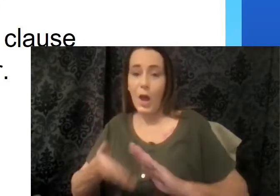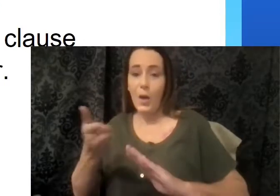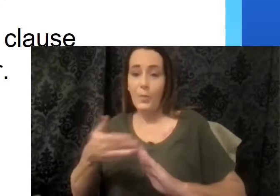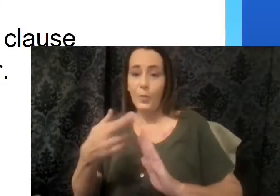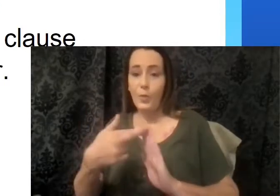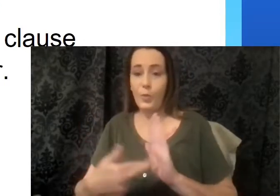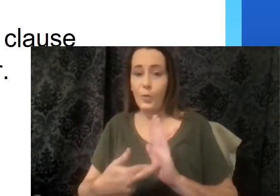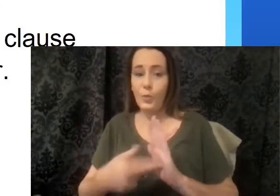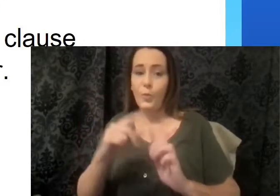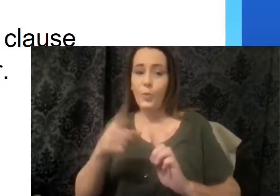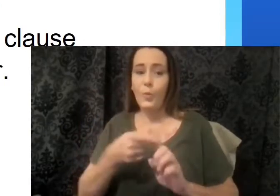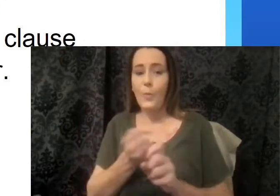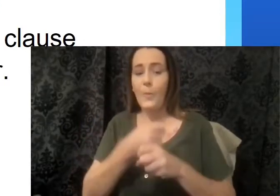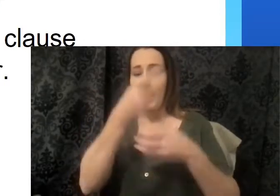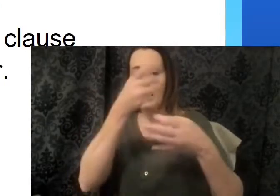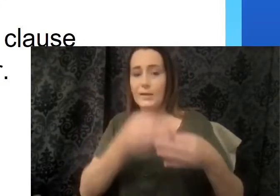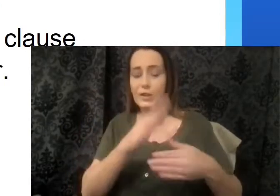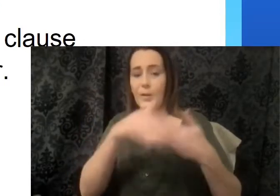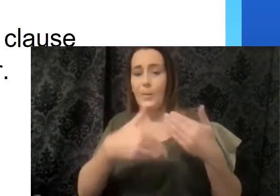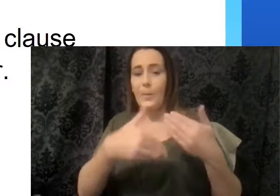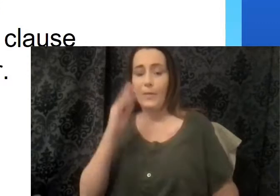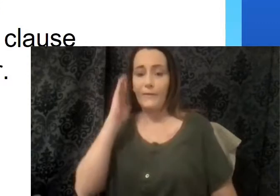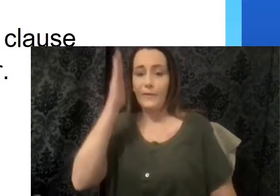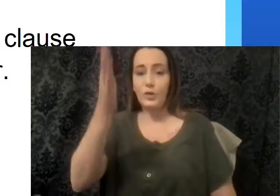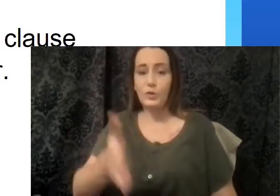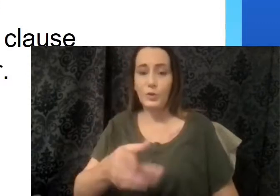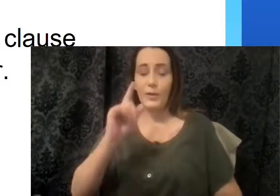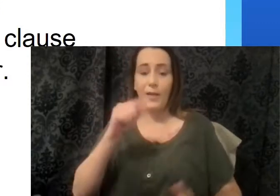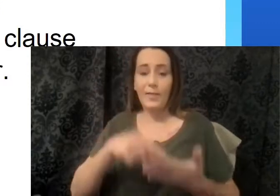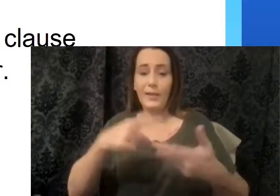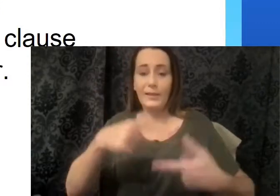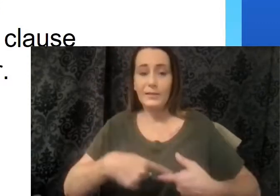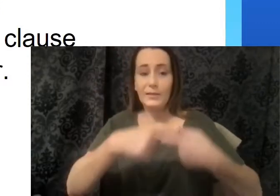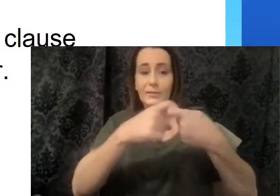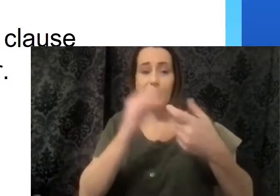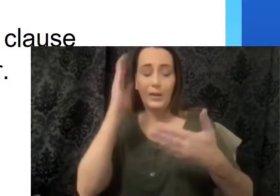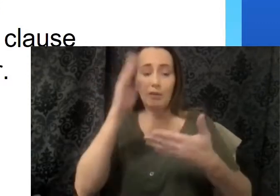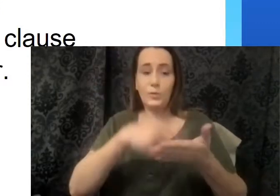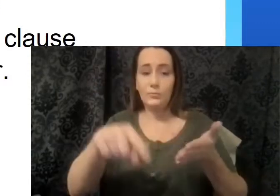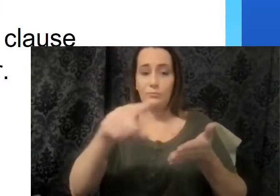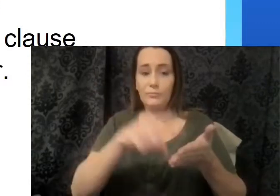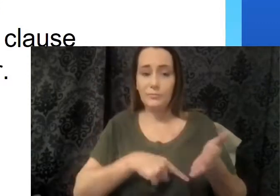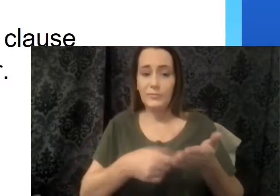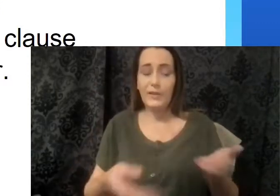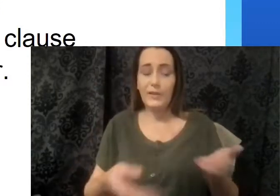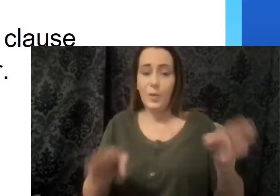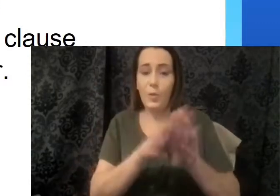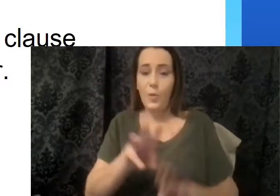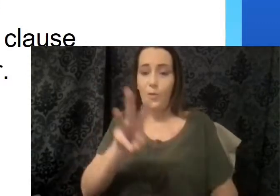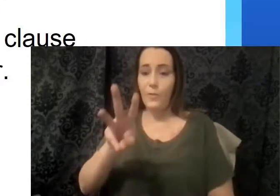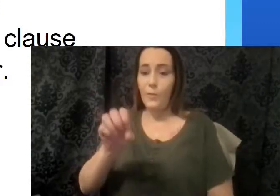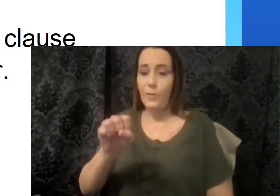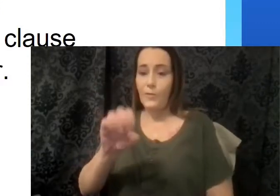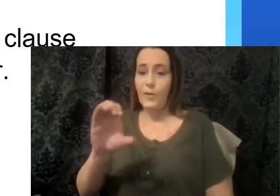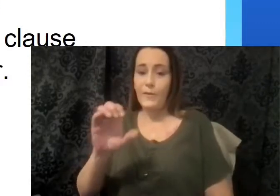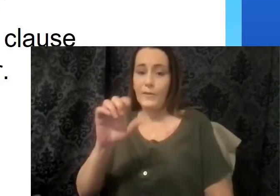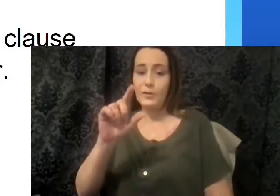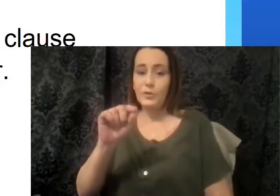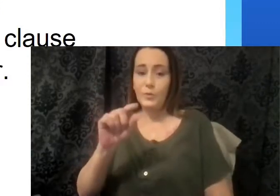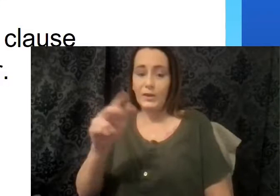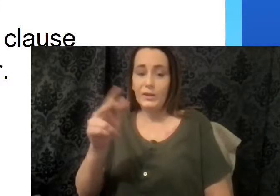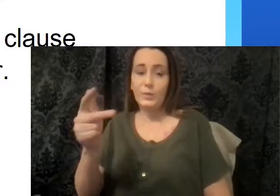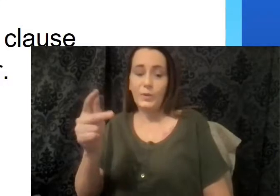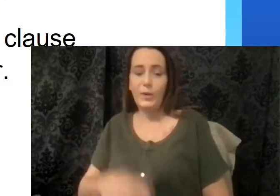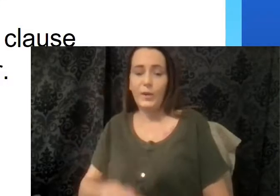about the future. This suspension will expire at the close of World Service Conference 2023. So the intent of that is